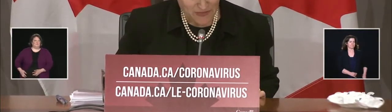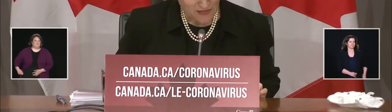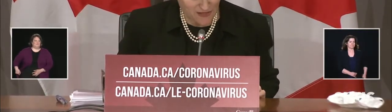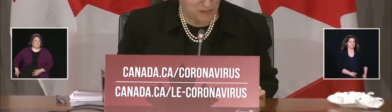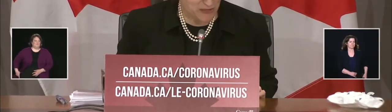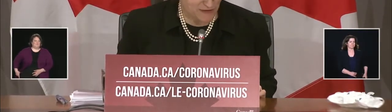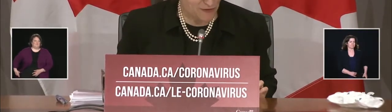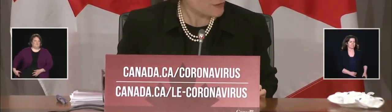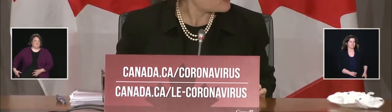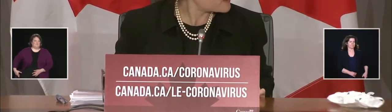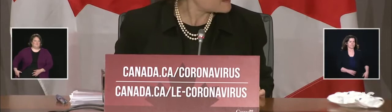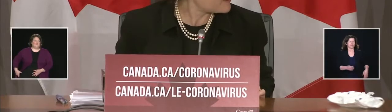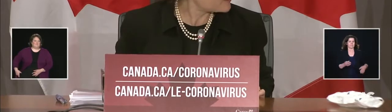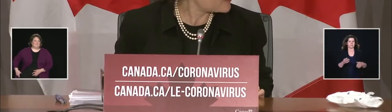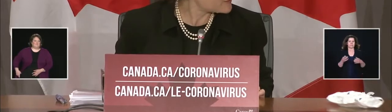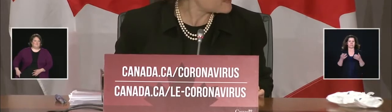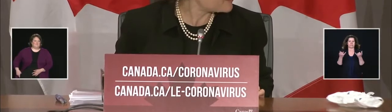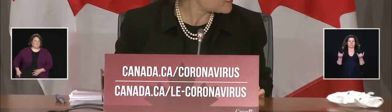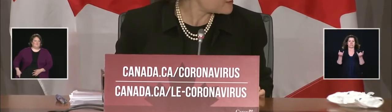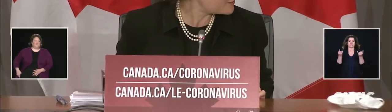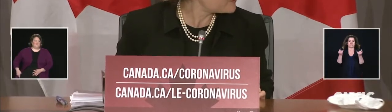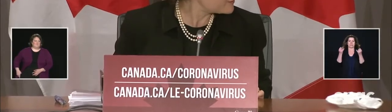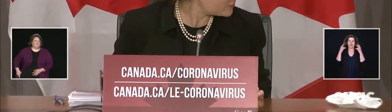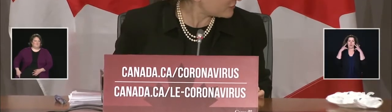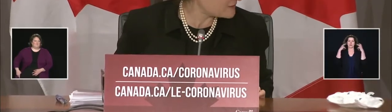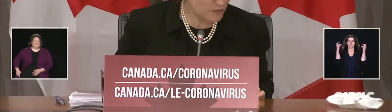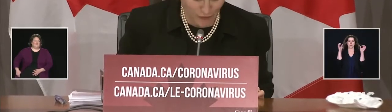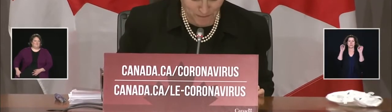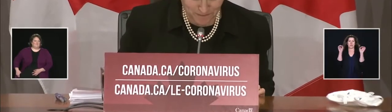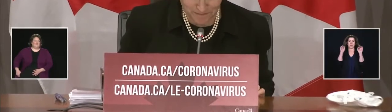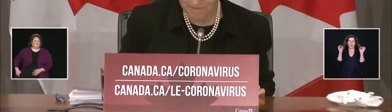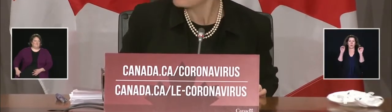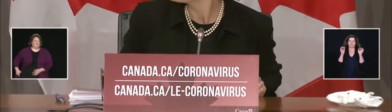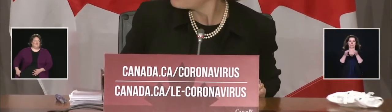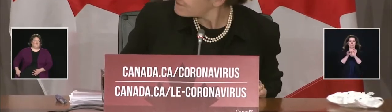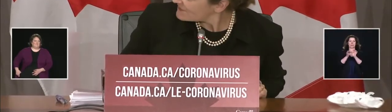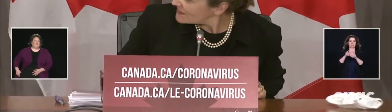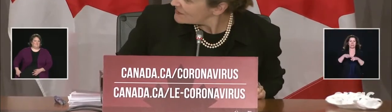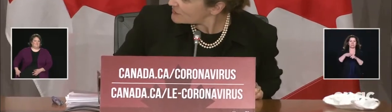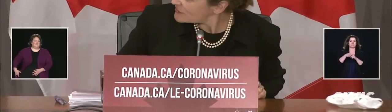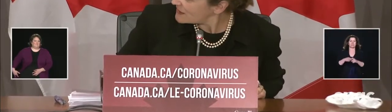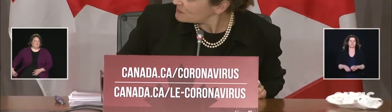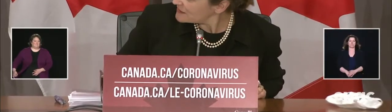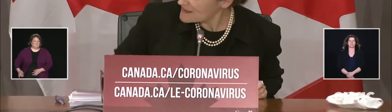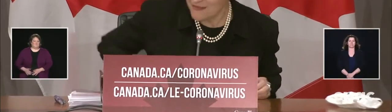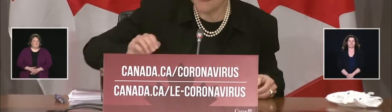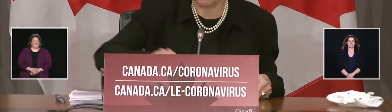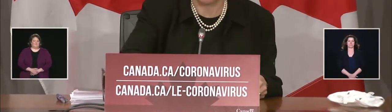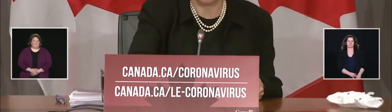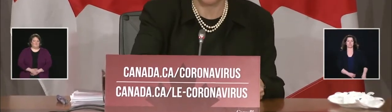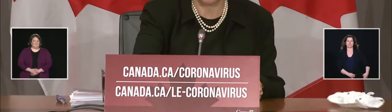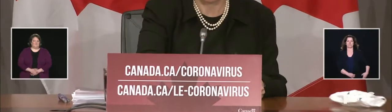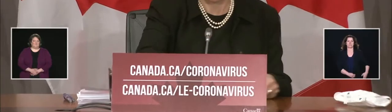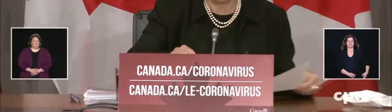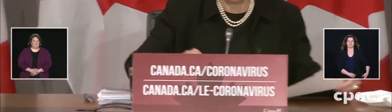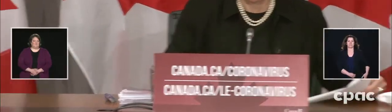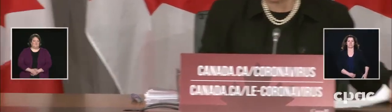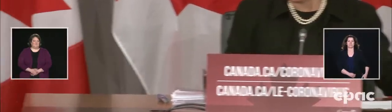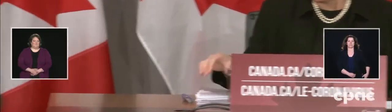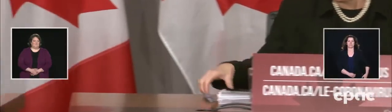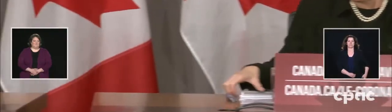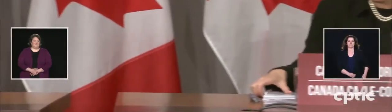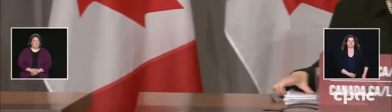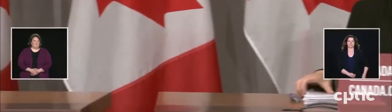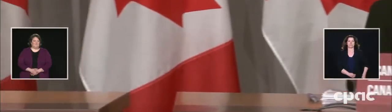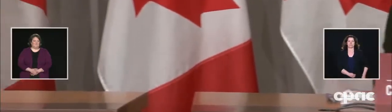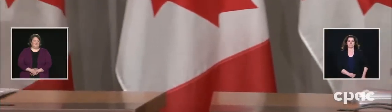Bains, et bien sûr du Président du Conseil du Trésor, Jean-Yves Duclos. Dr. Tam, please.